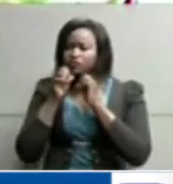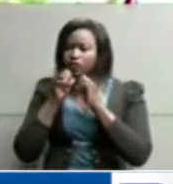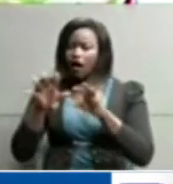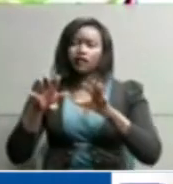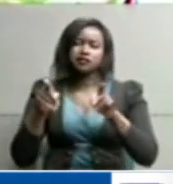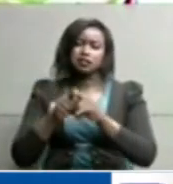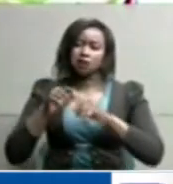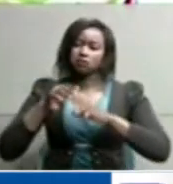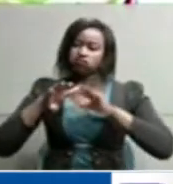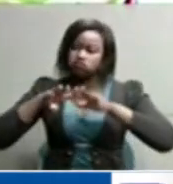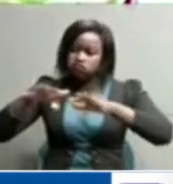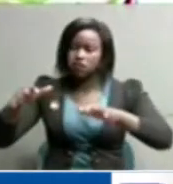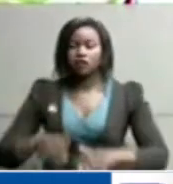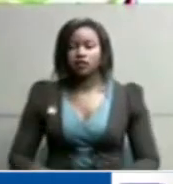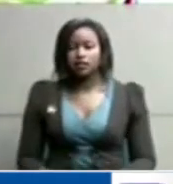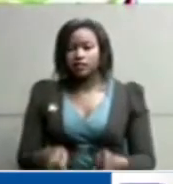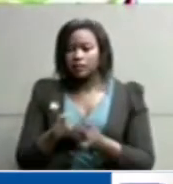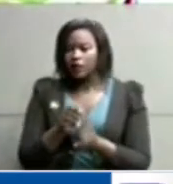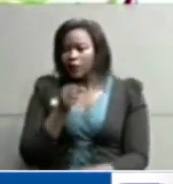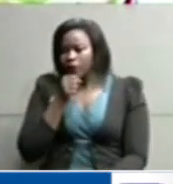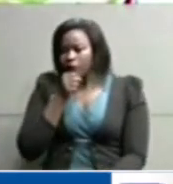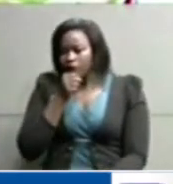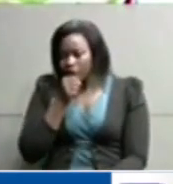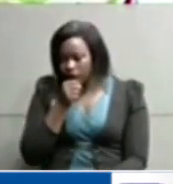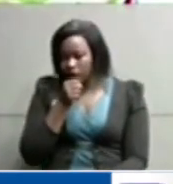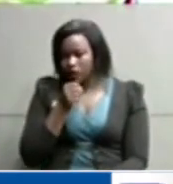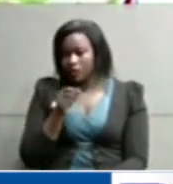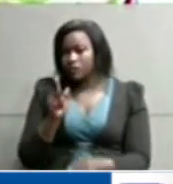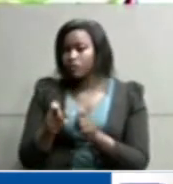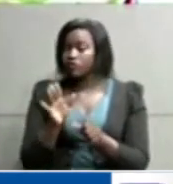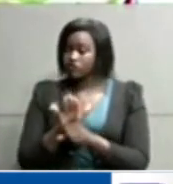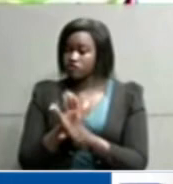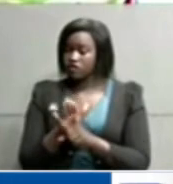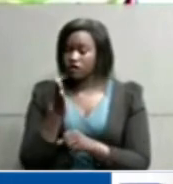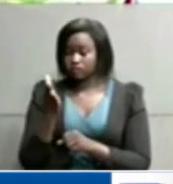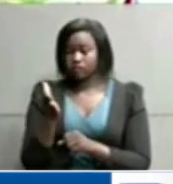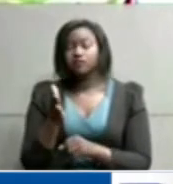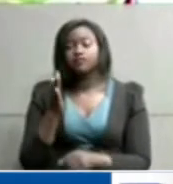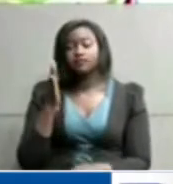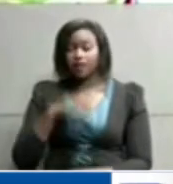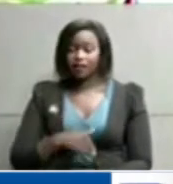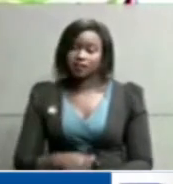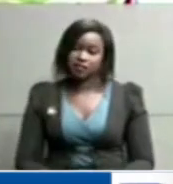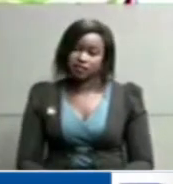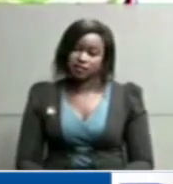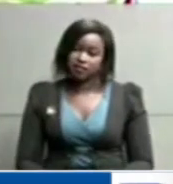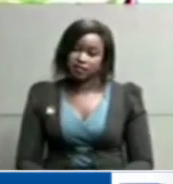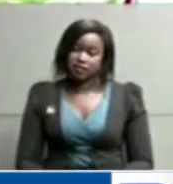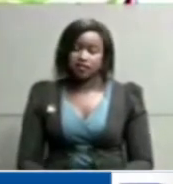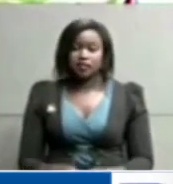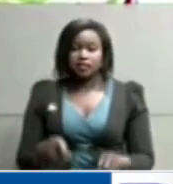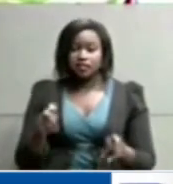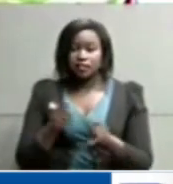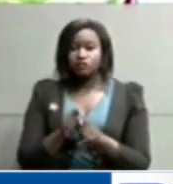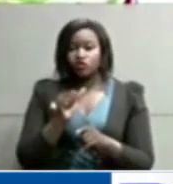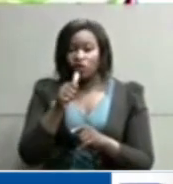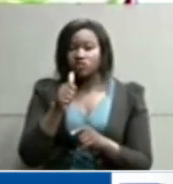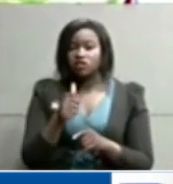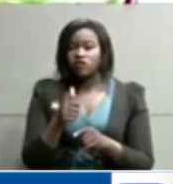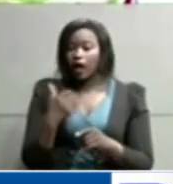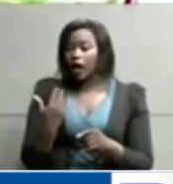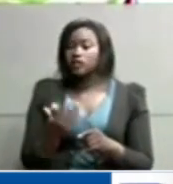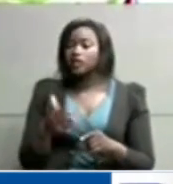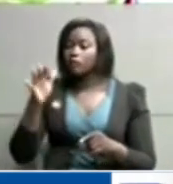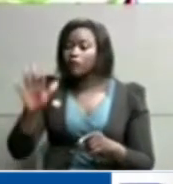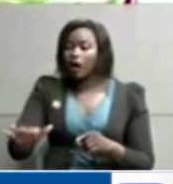okukorora eri abantu abangi okwata awali ya kawuka niwe kwata